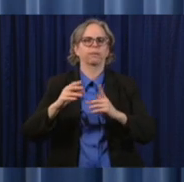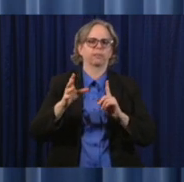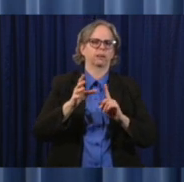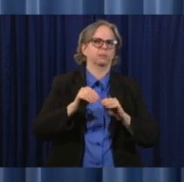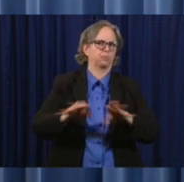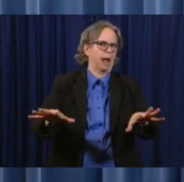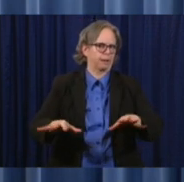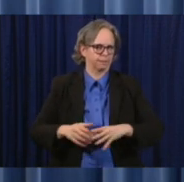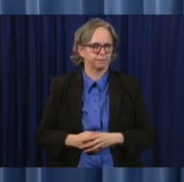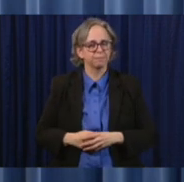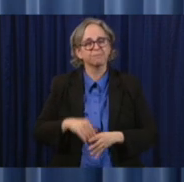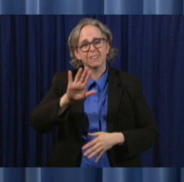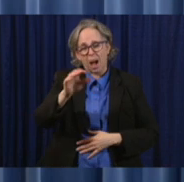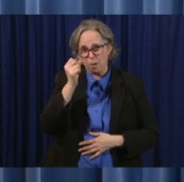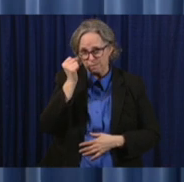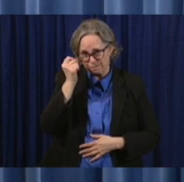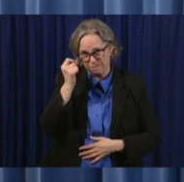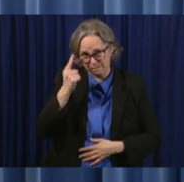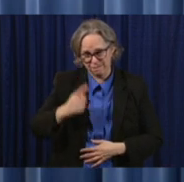So I've asked